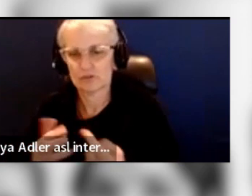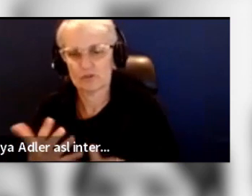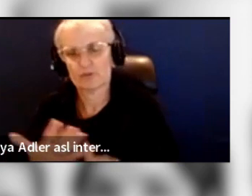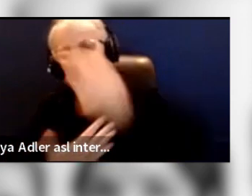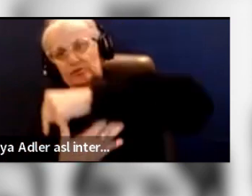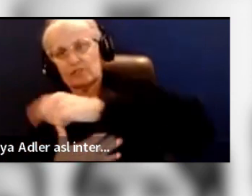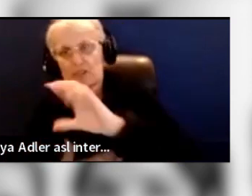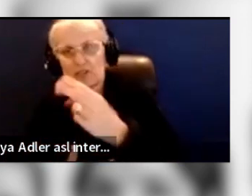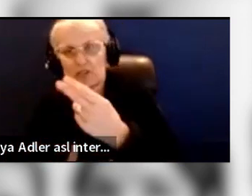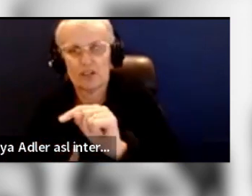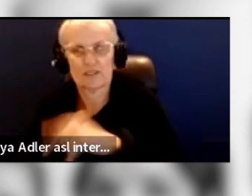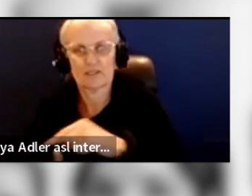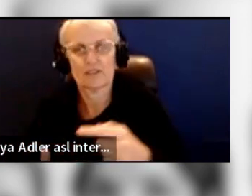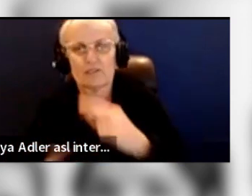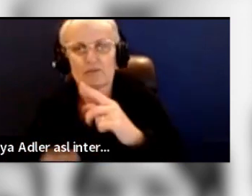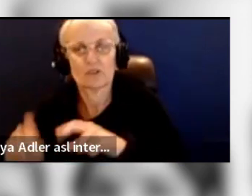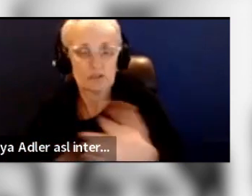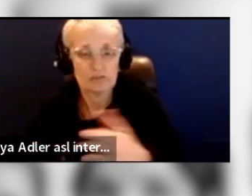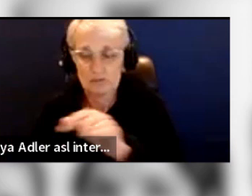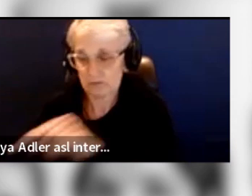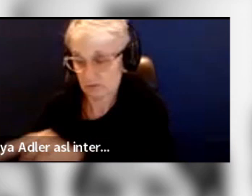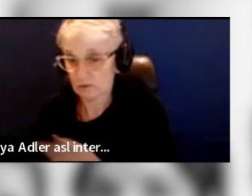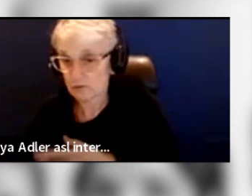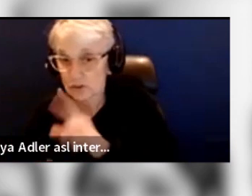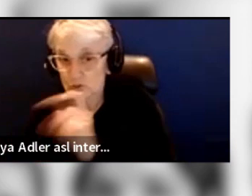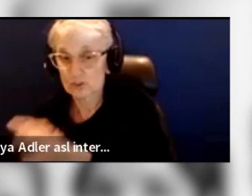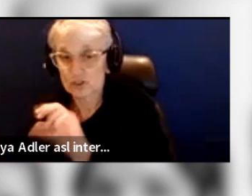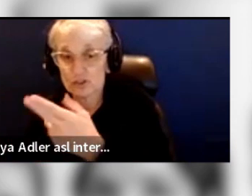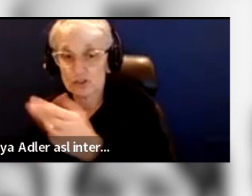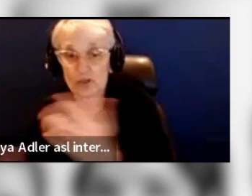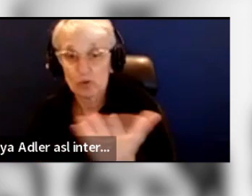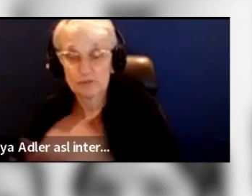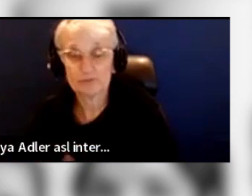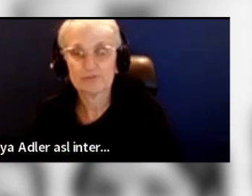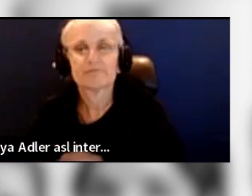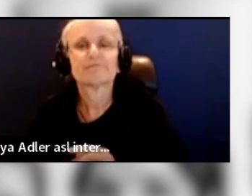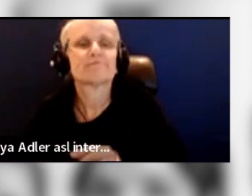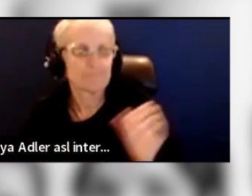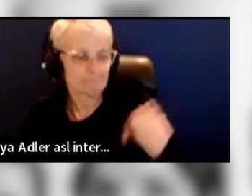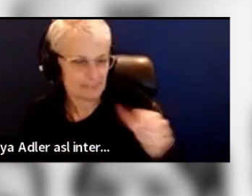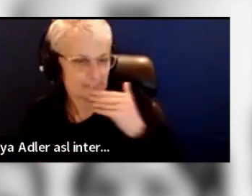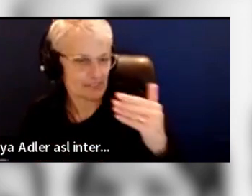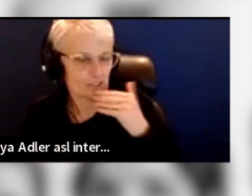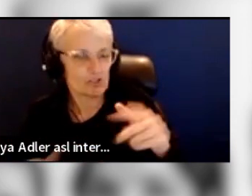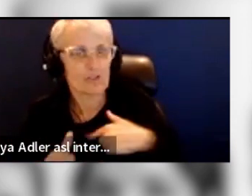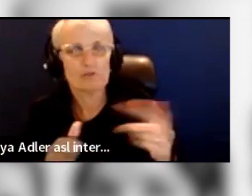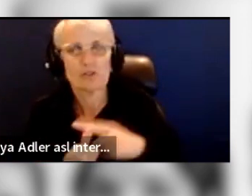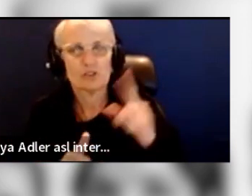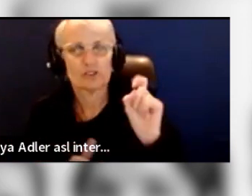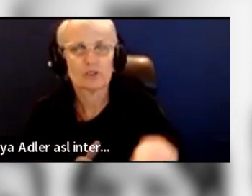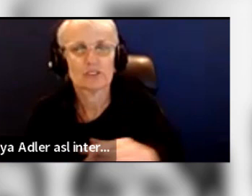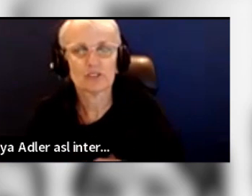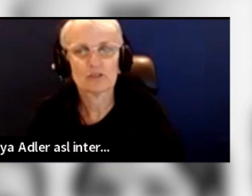questions as well. So Adelaide, did you want to start us off with the first question in the chat? Absolutely. Thank you, Diana. So the first question I see